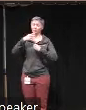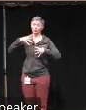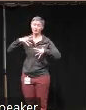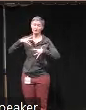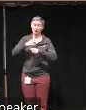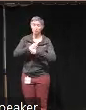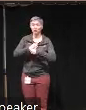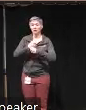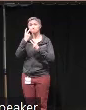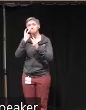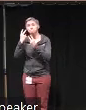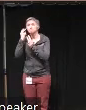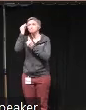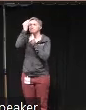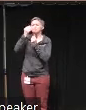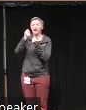all